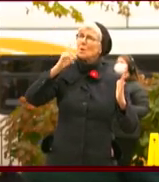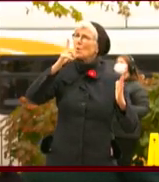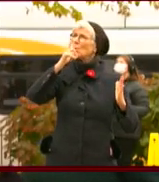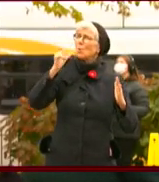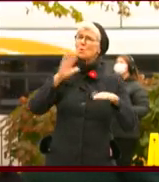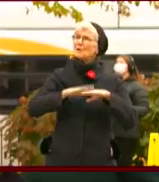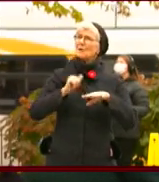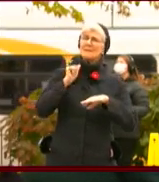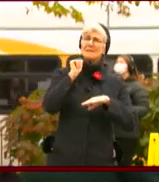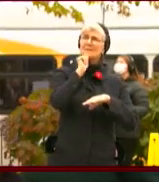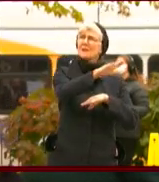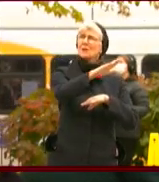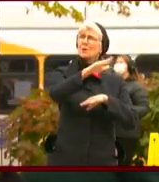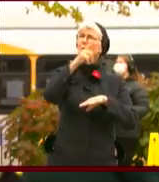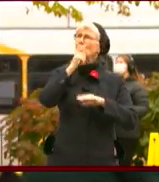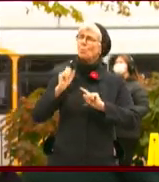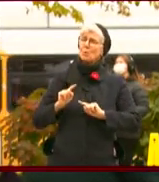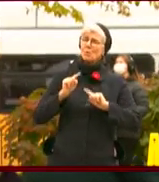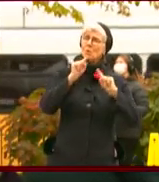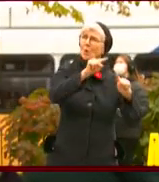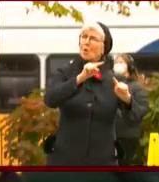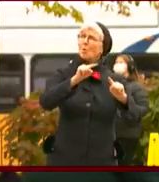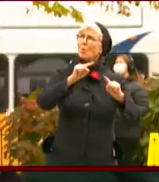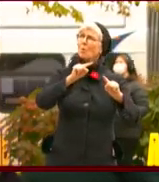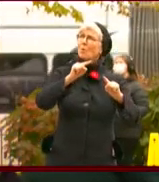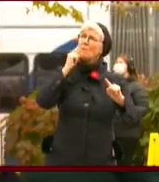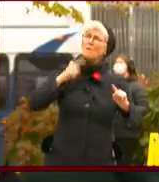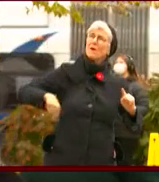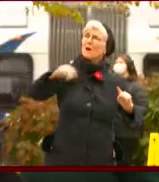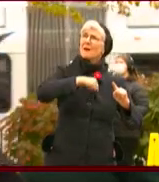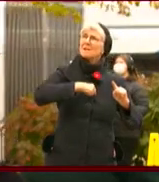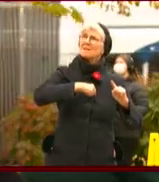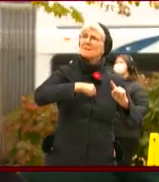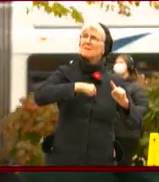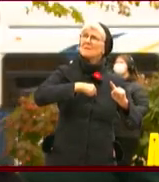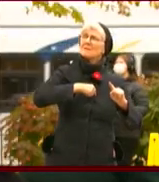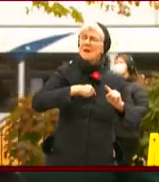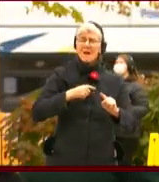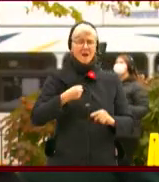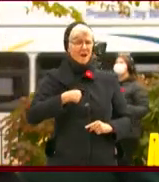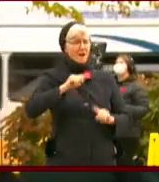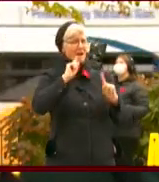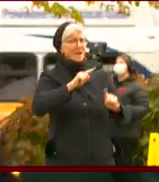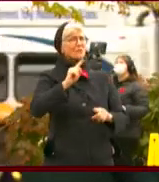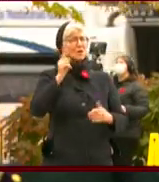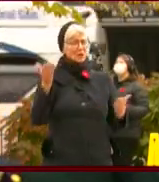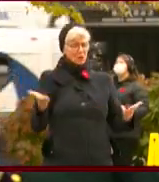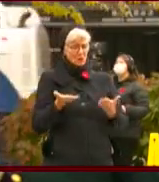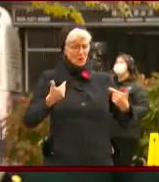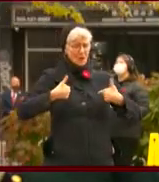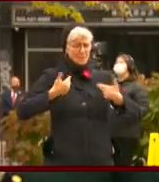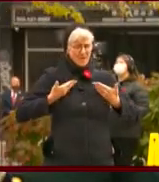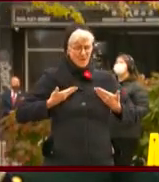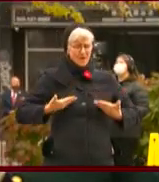send, and whom will go for us?' And I said, 'Here am I, send